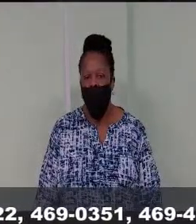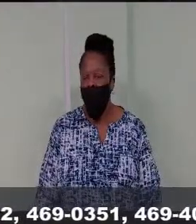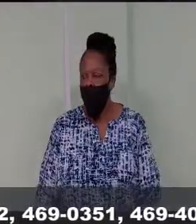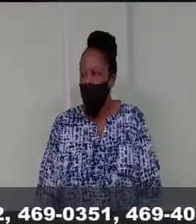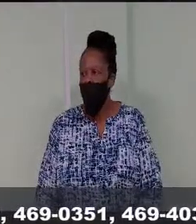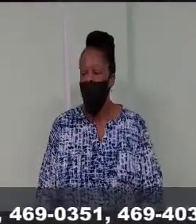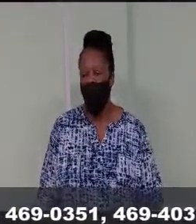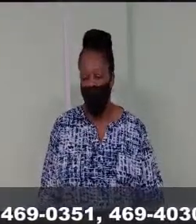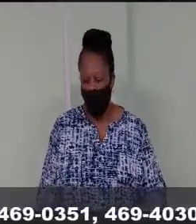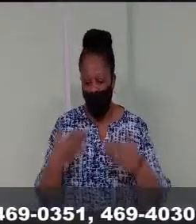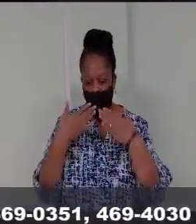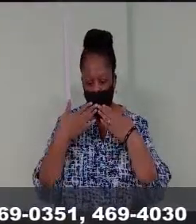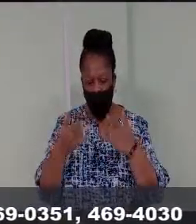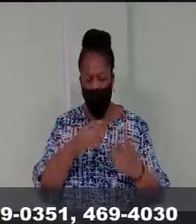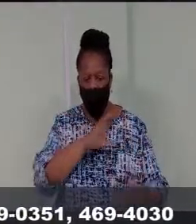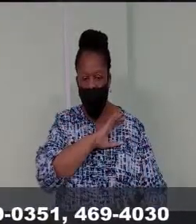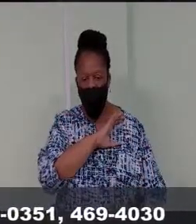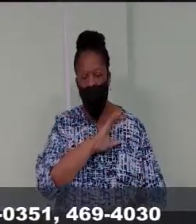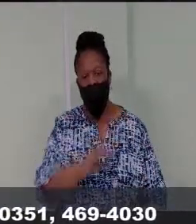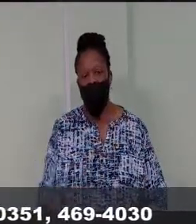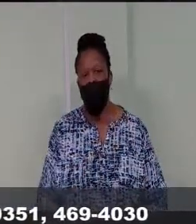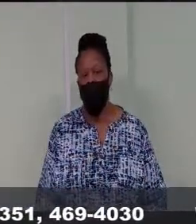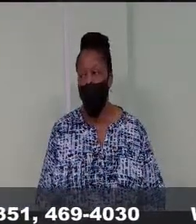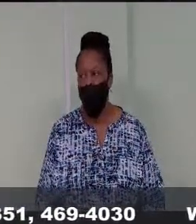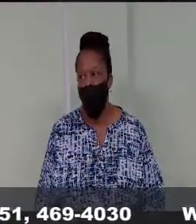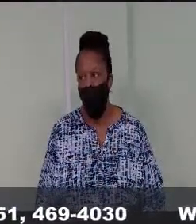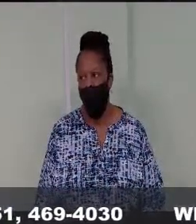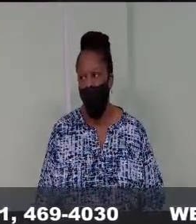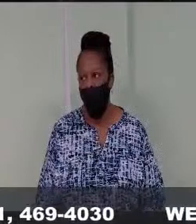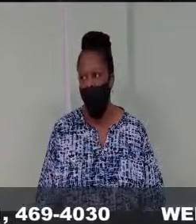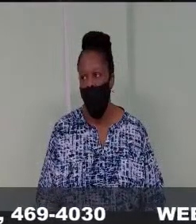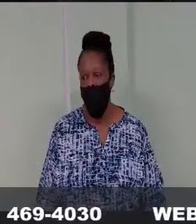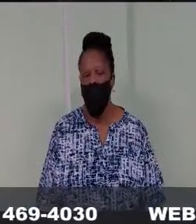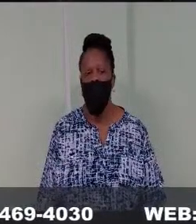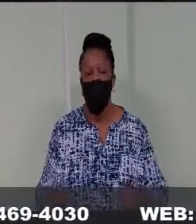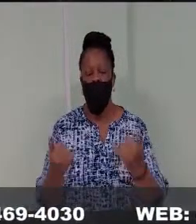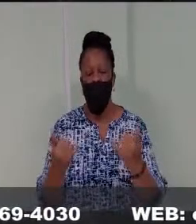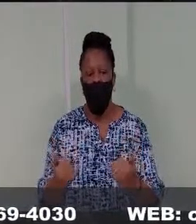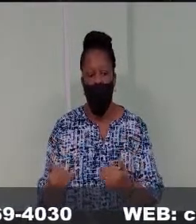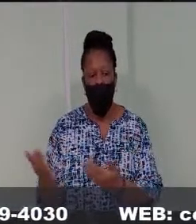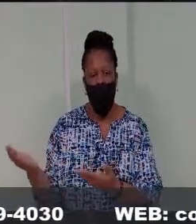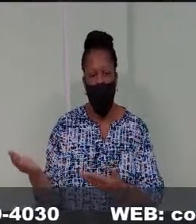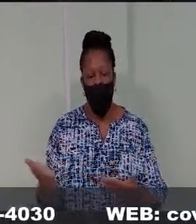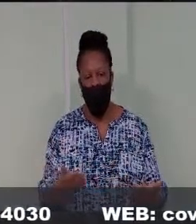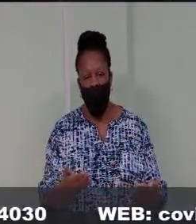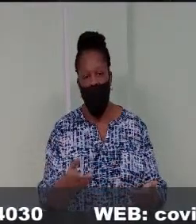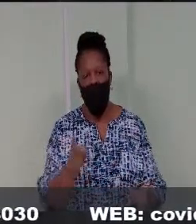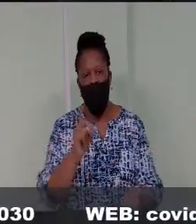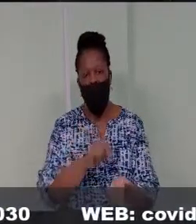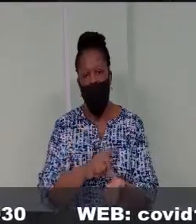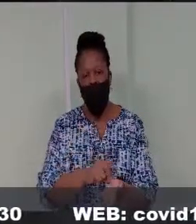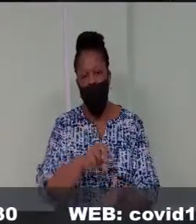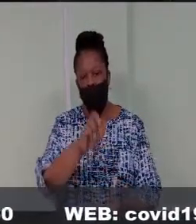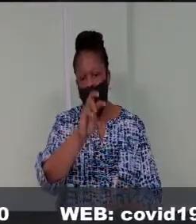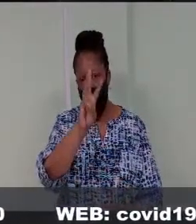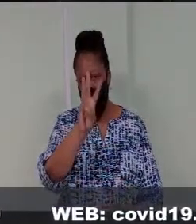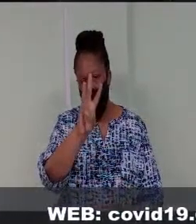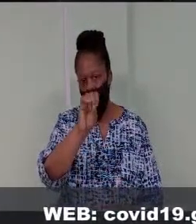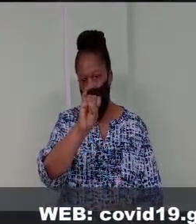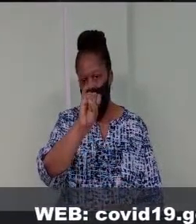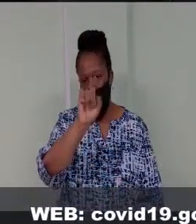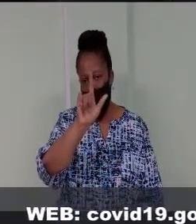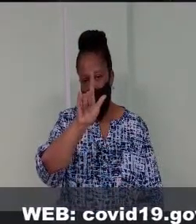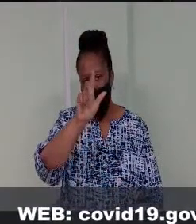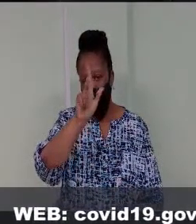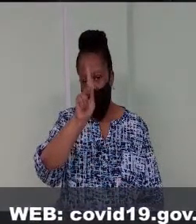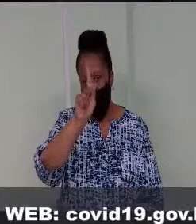Thank you very much, Superintendent Henry. I now invite Dr. Cameron Wilkinson, Medical Chief